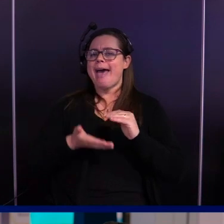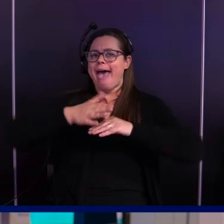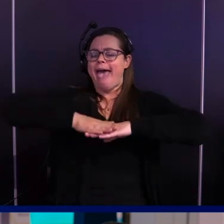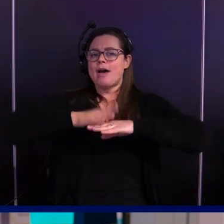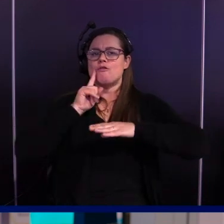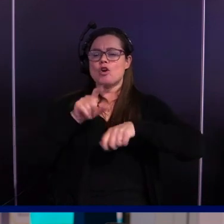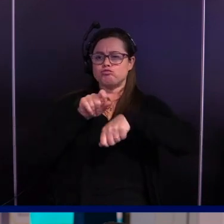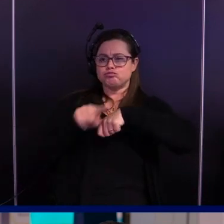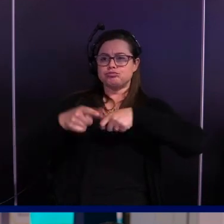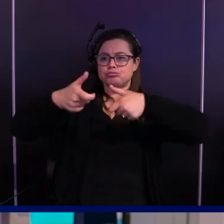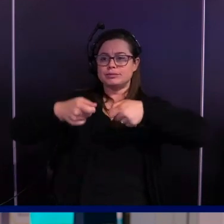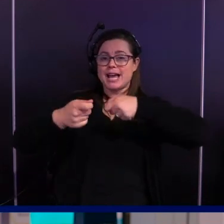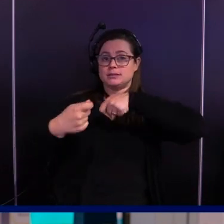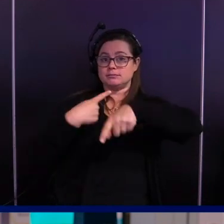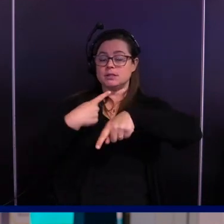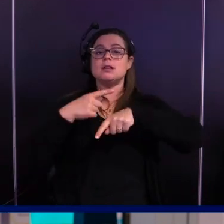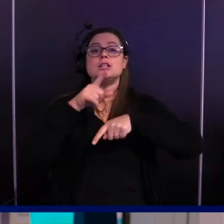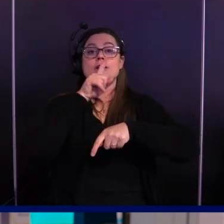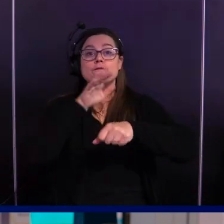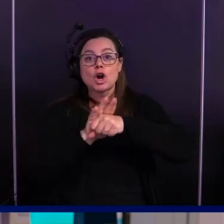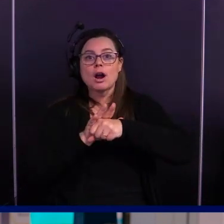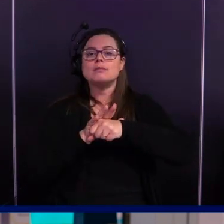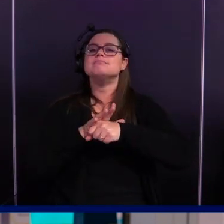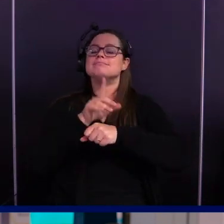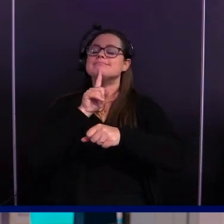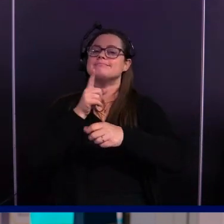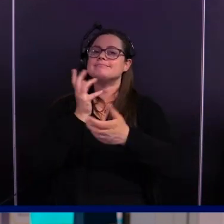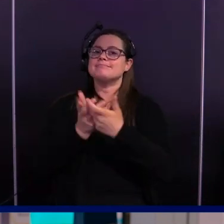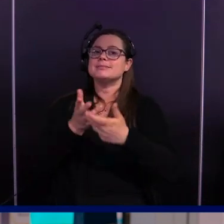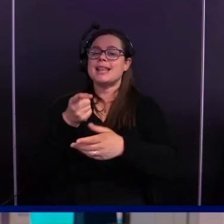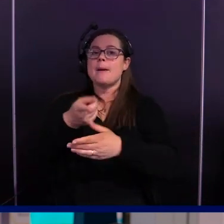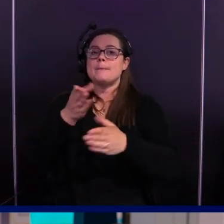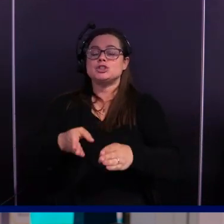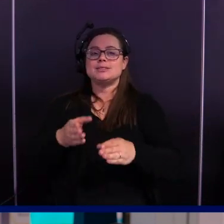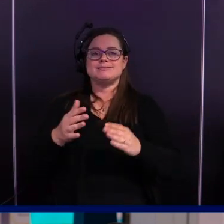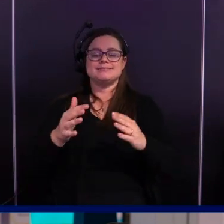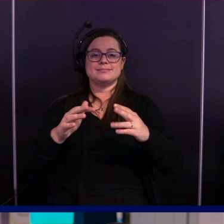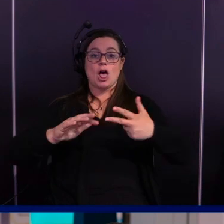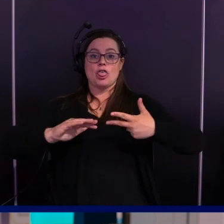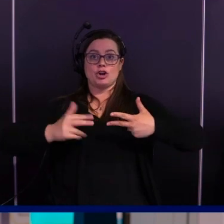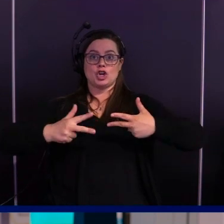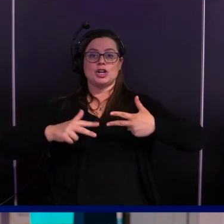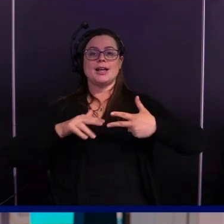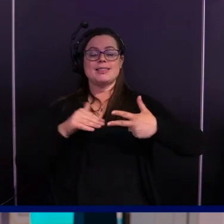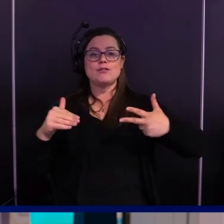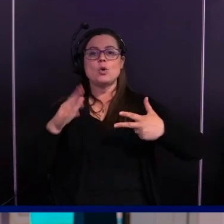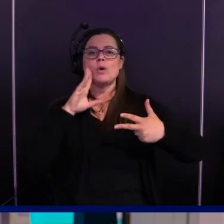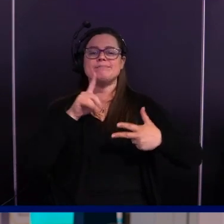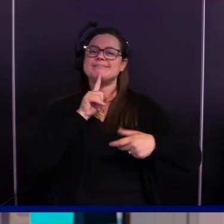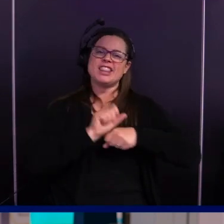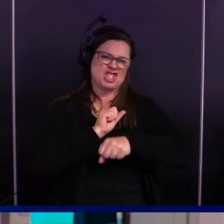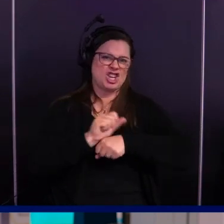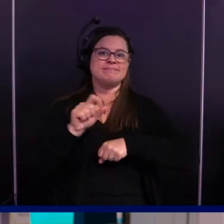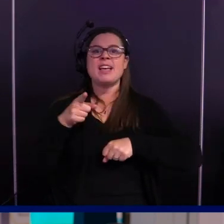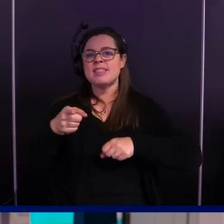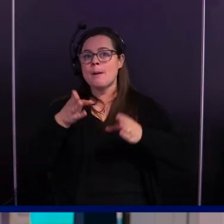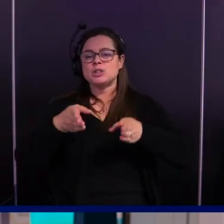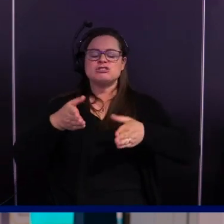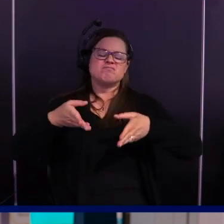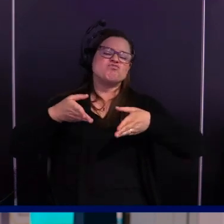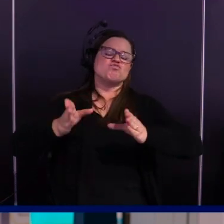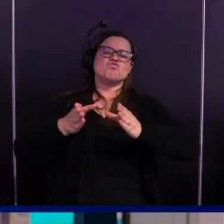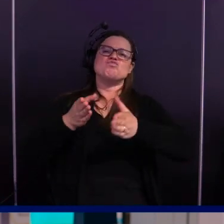this person is person. And the third one is legit, right? Legit customer let the registration let go completely